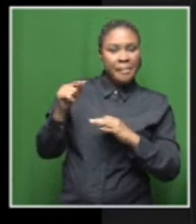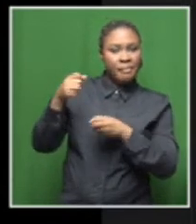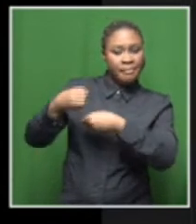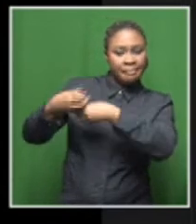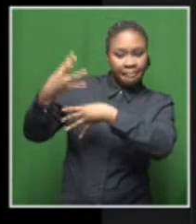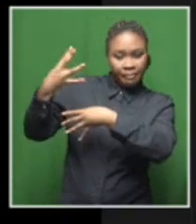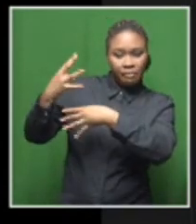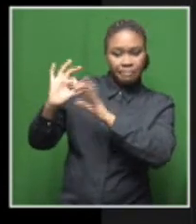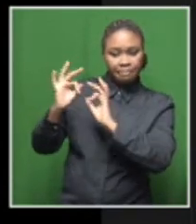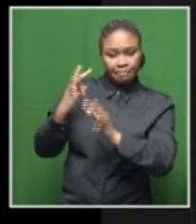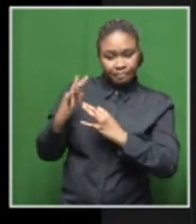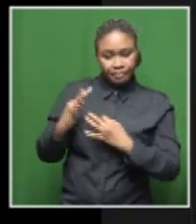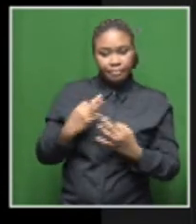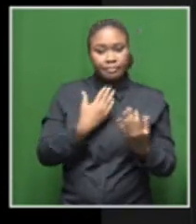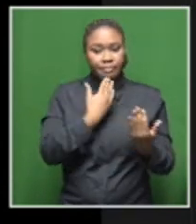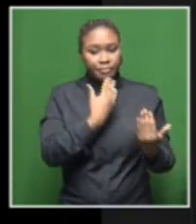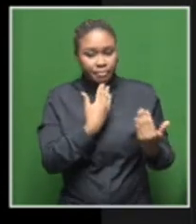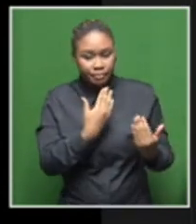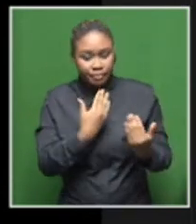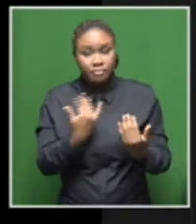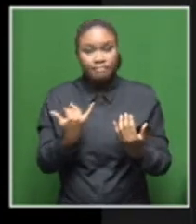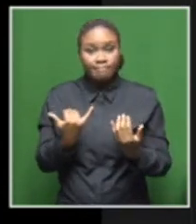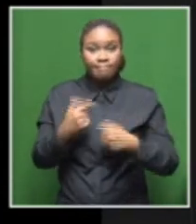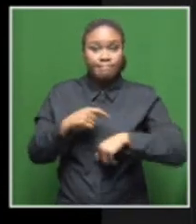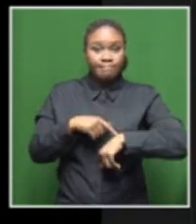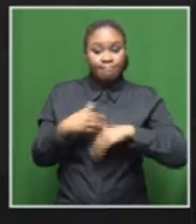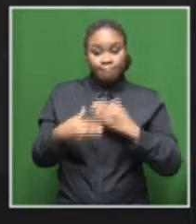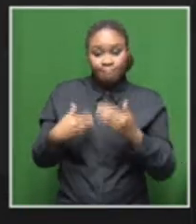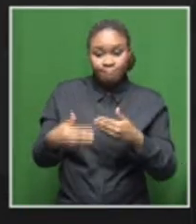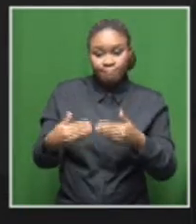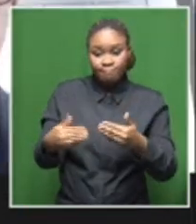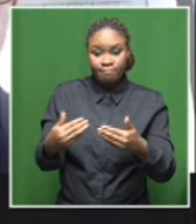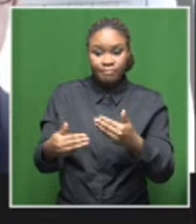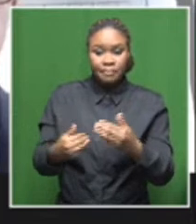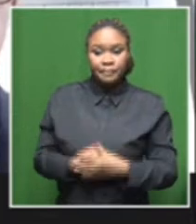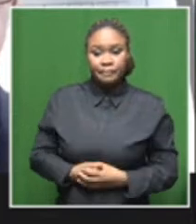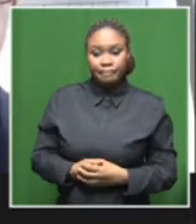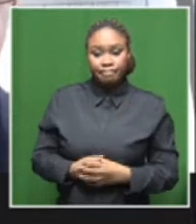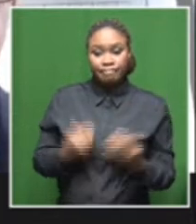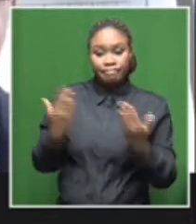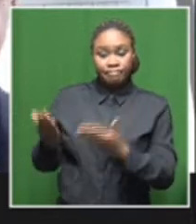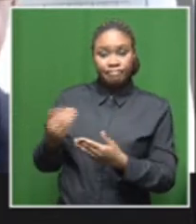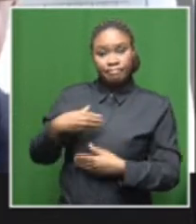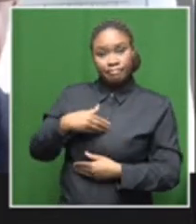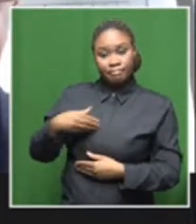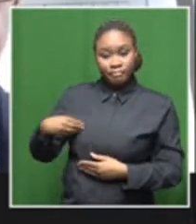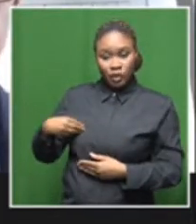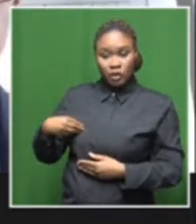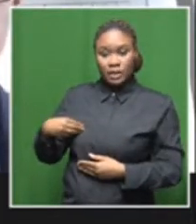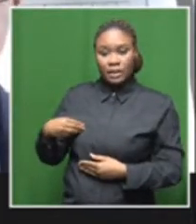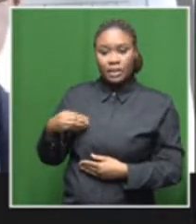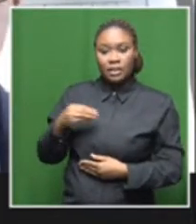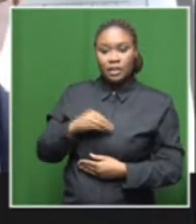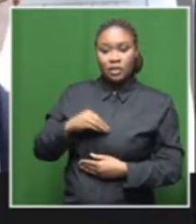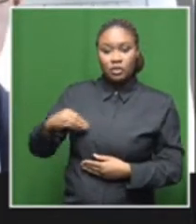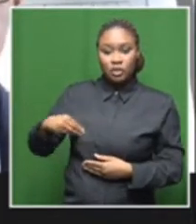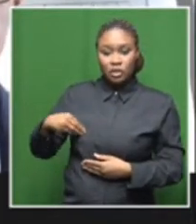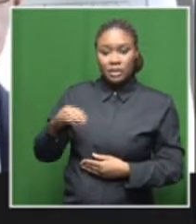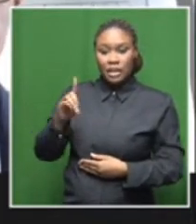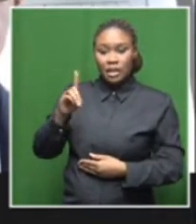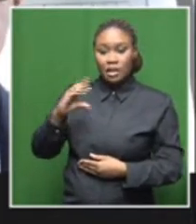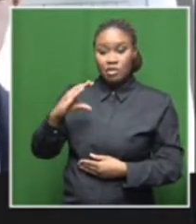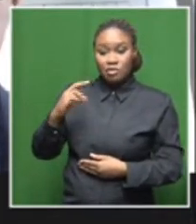epidemiological report is concerned. So without wasting any time, I'm going to hand over to Dr. Chris to provide us with the update as far as